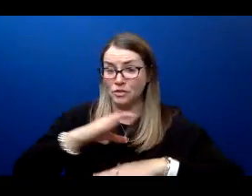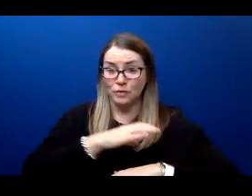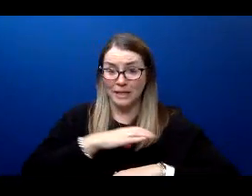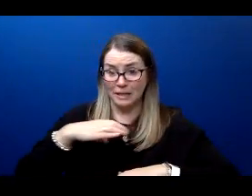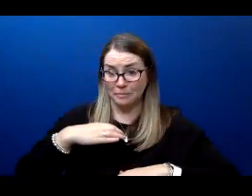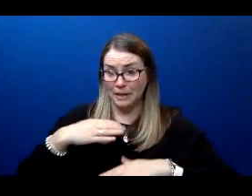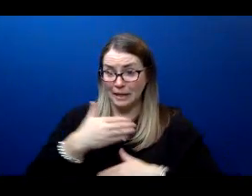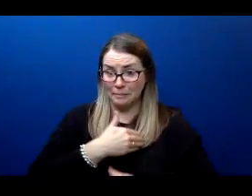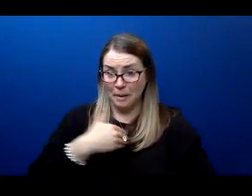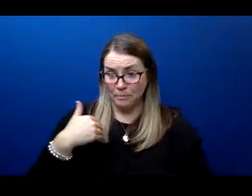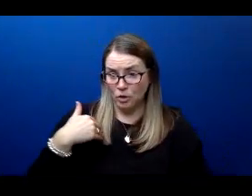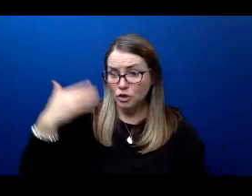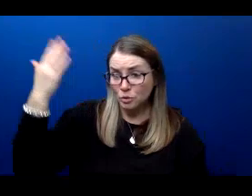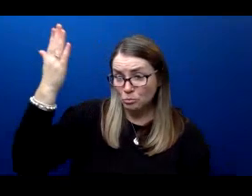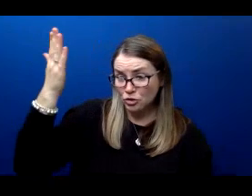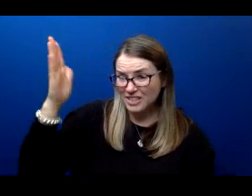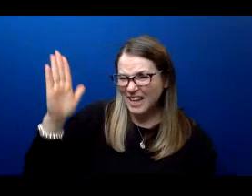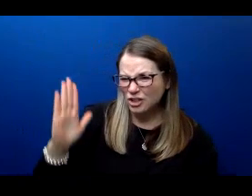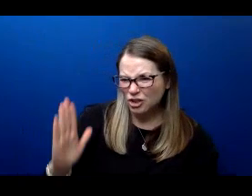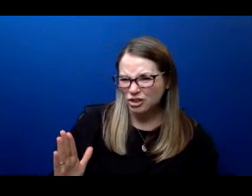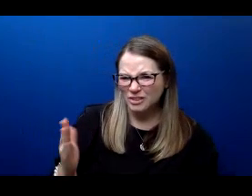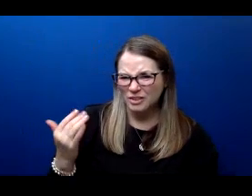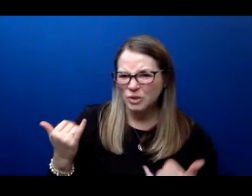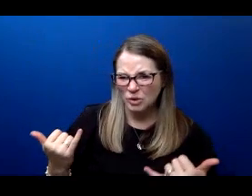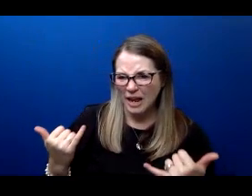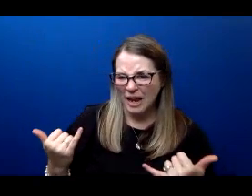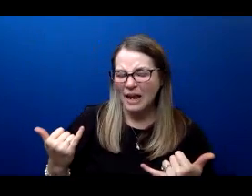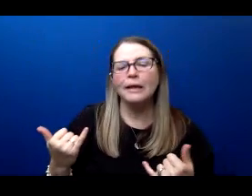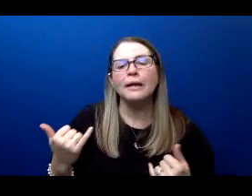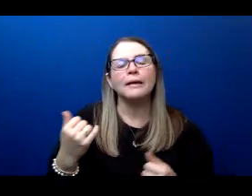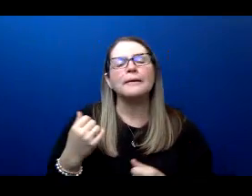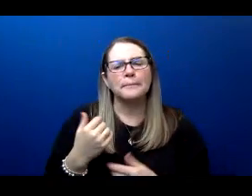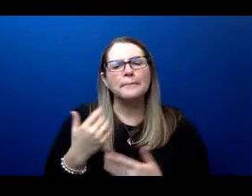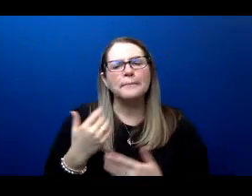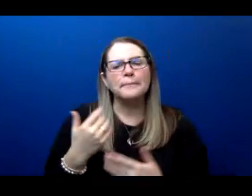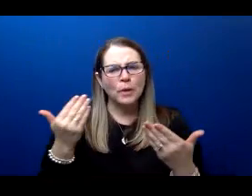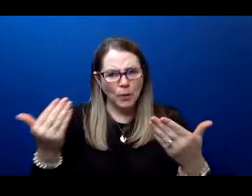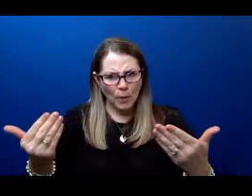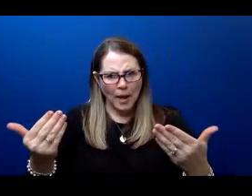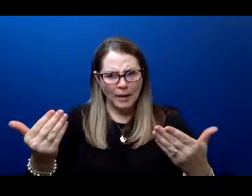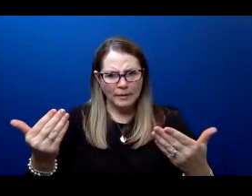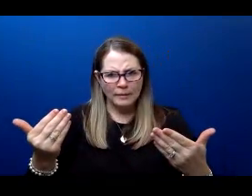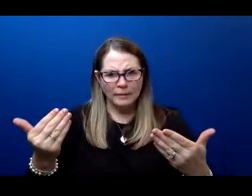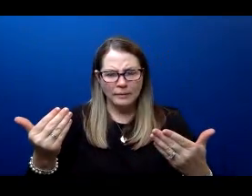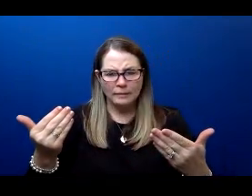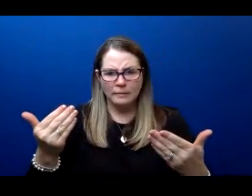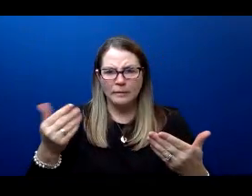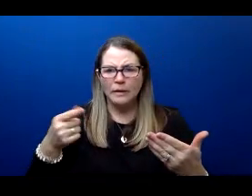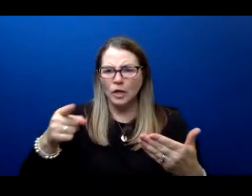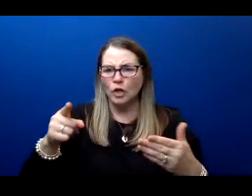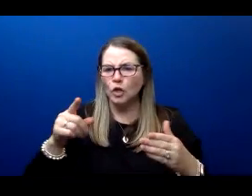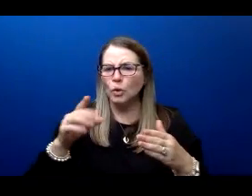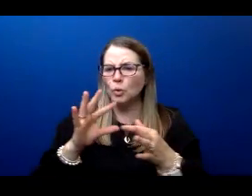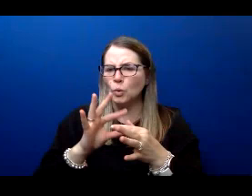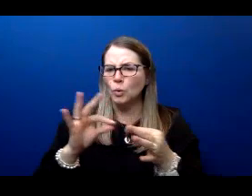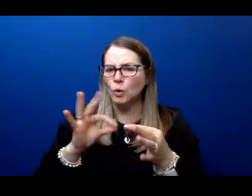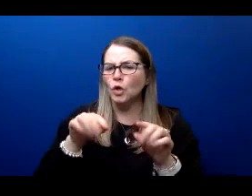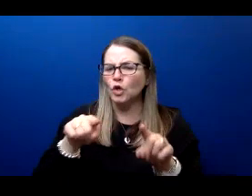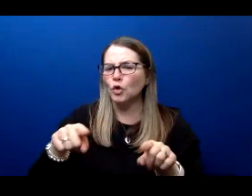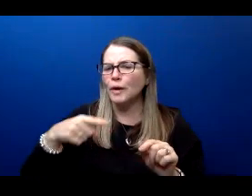presenters, make sure that you are doing so during public comments if you are not doing